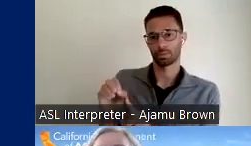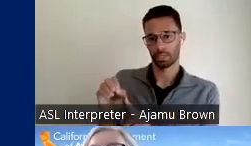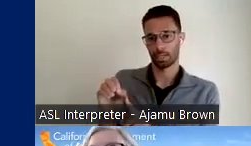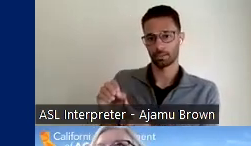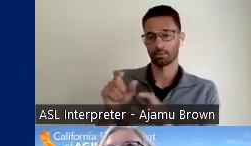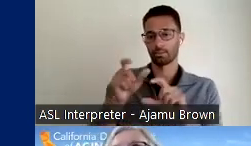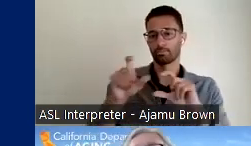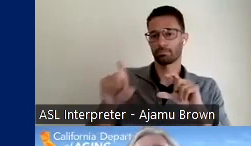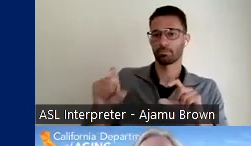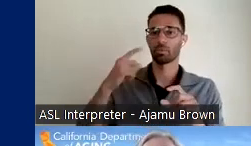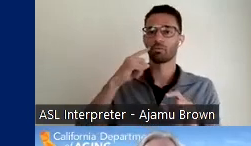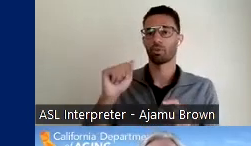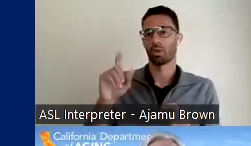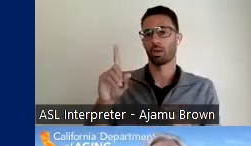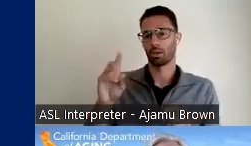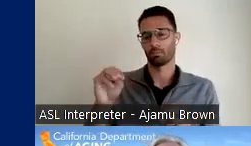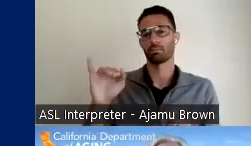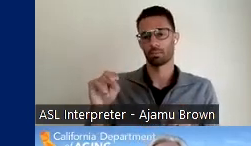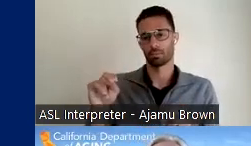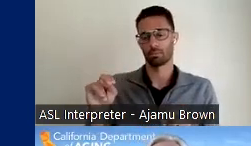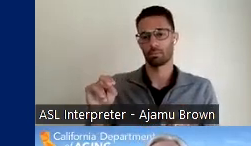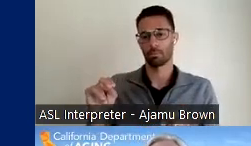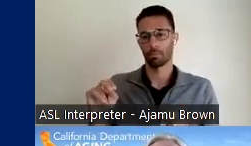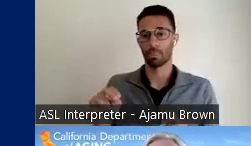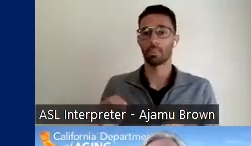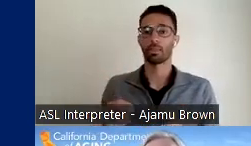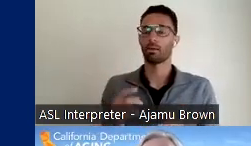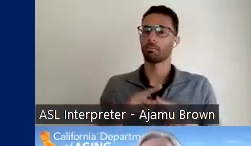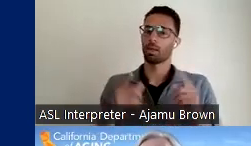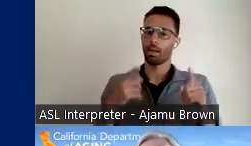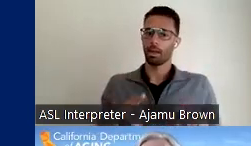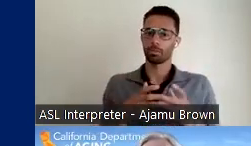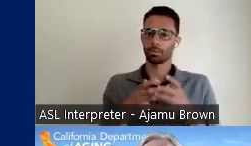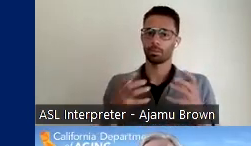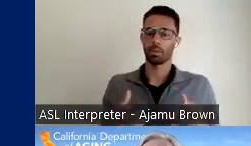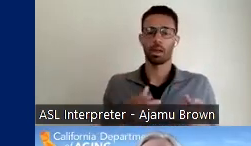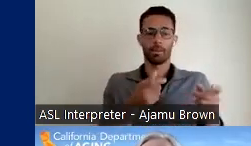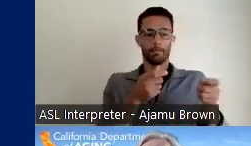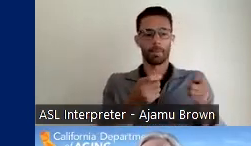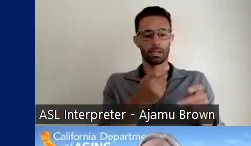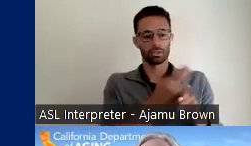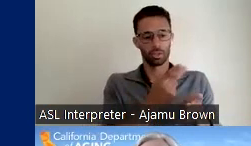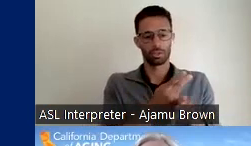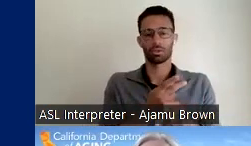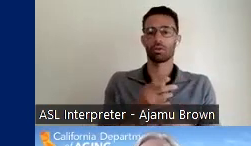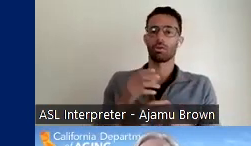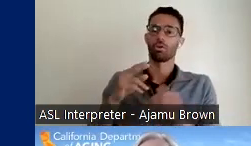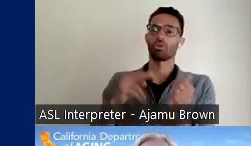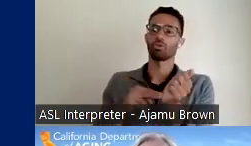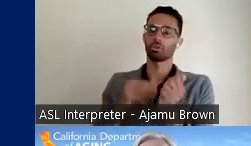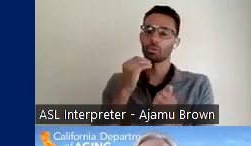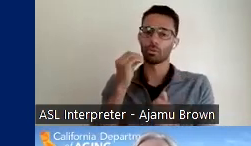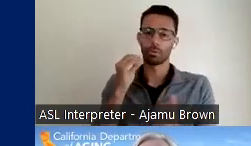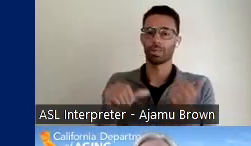too consistently is that whether it's managed care, nursing homes, assisted living, home health